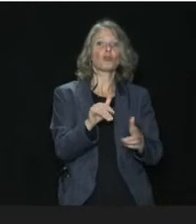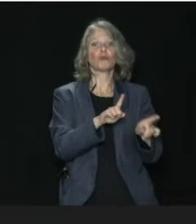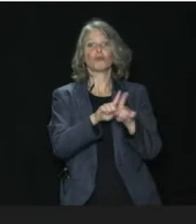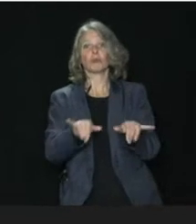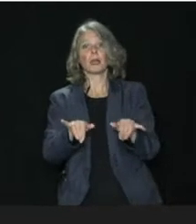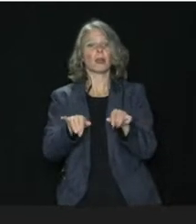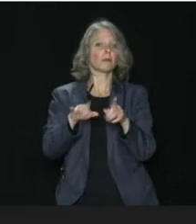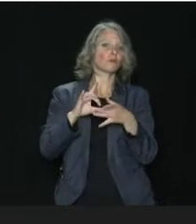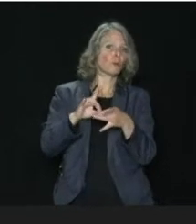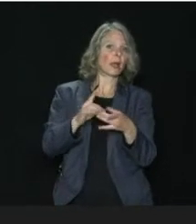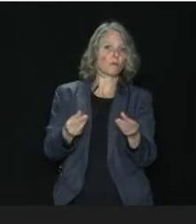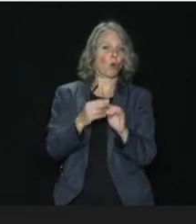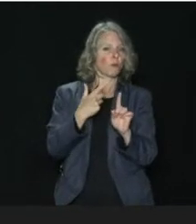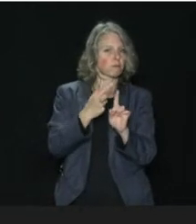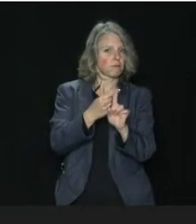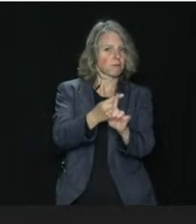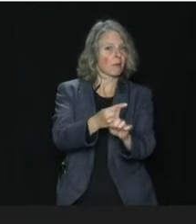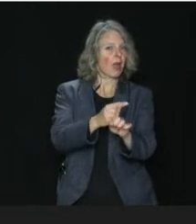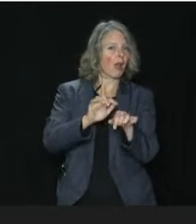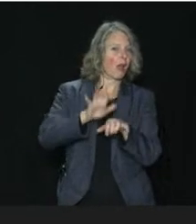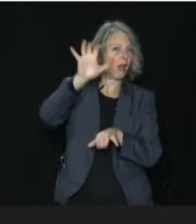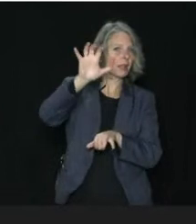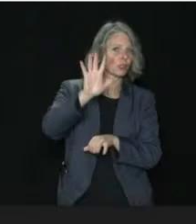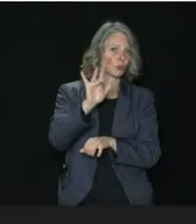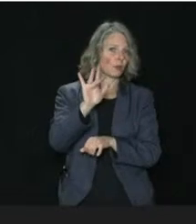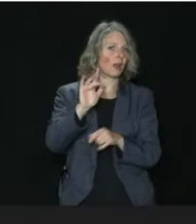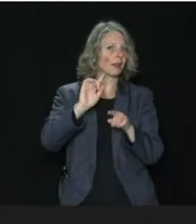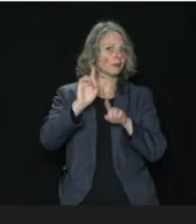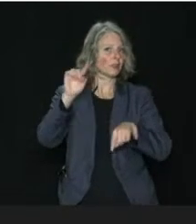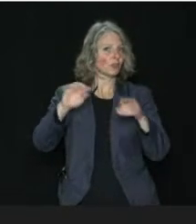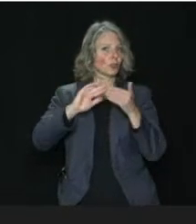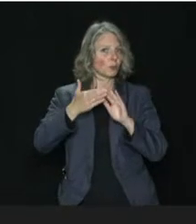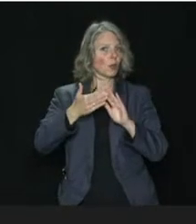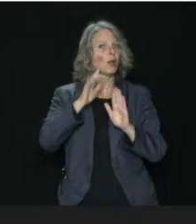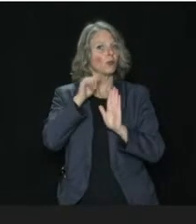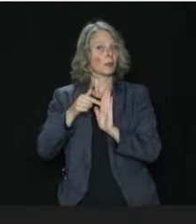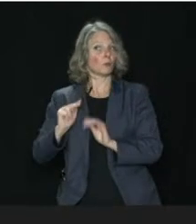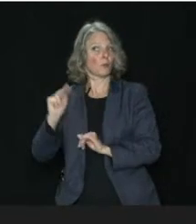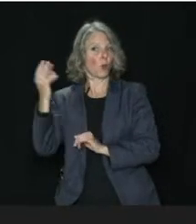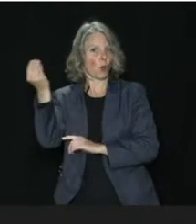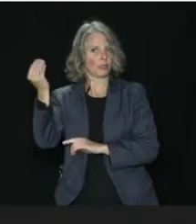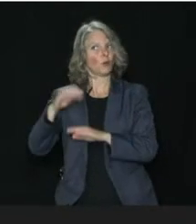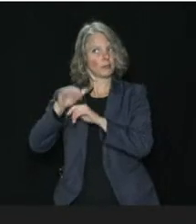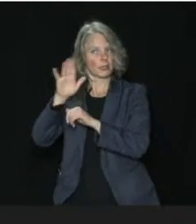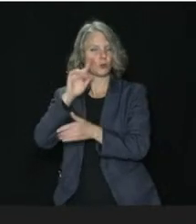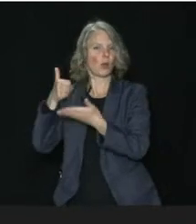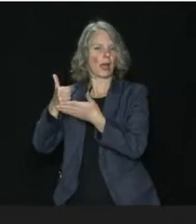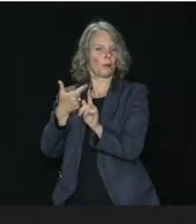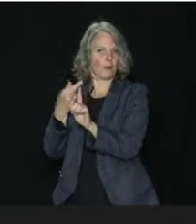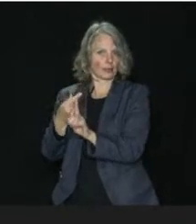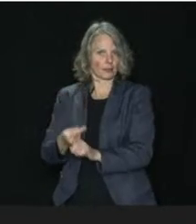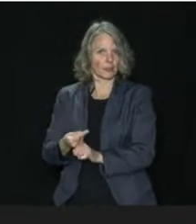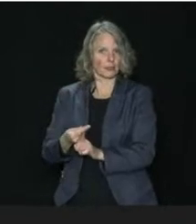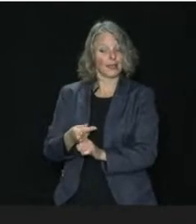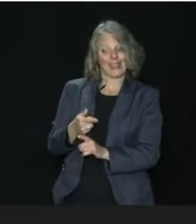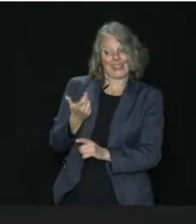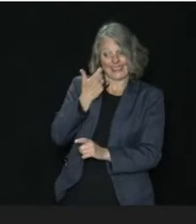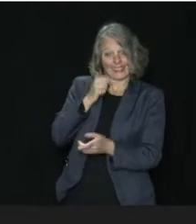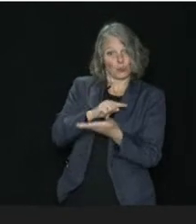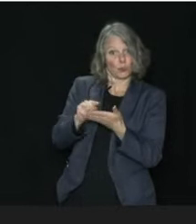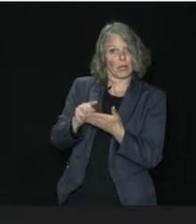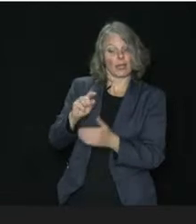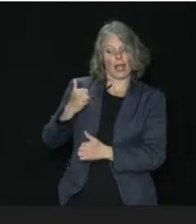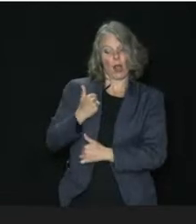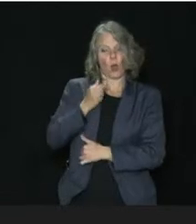vaccine administration in more than 25 communities in the Anishinaabe Nation in northern Ontario. This week in particular, CAF will be assisting